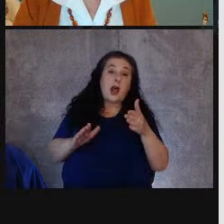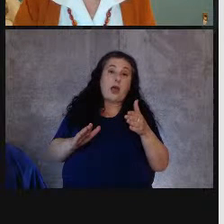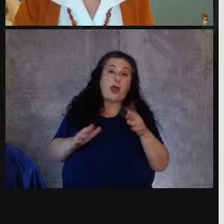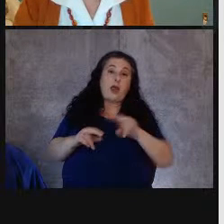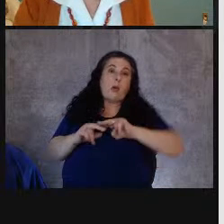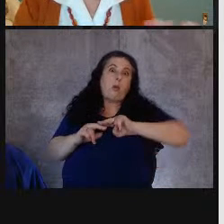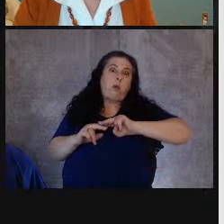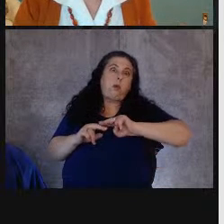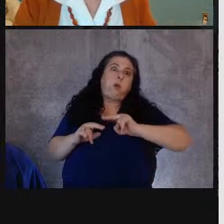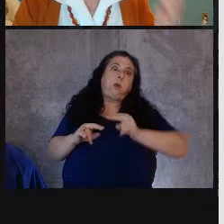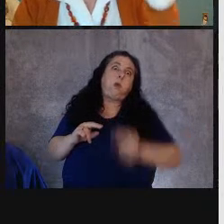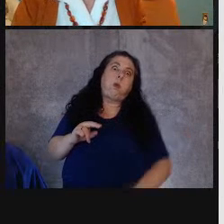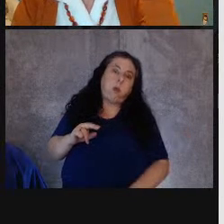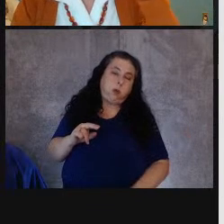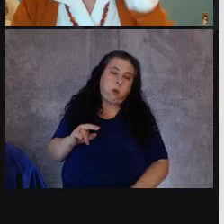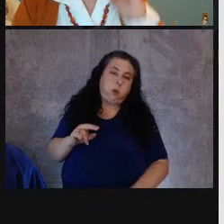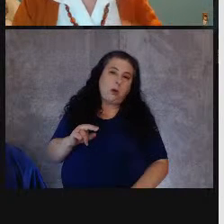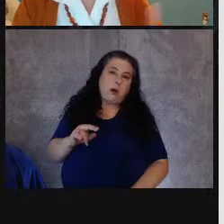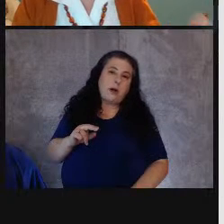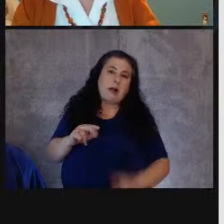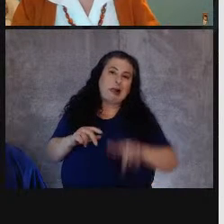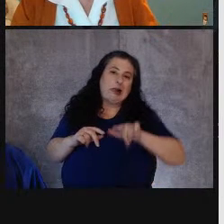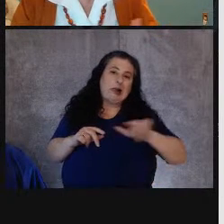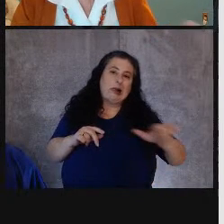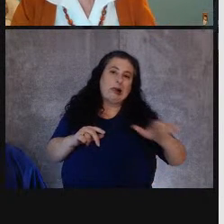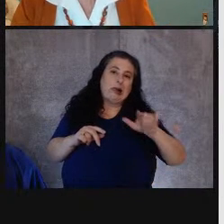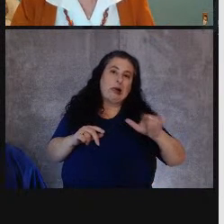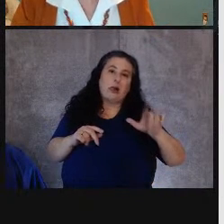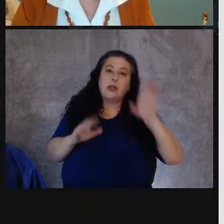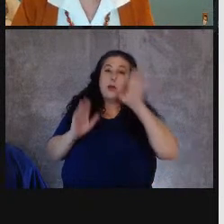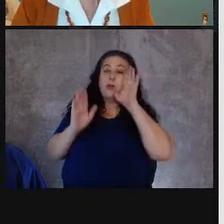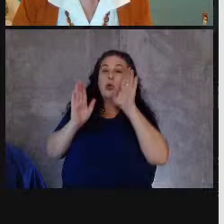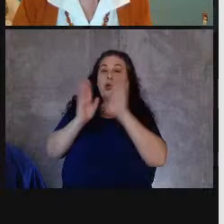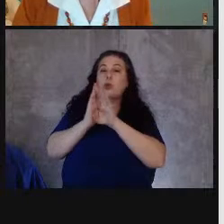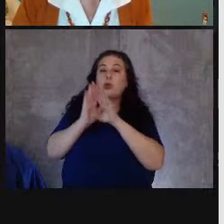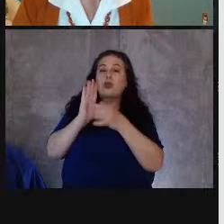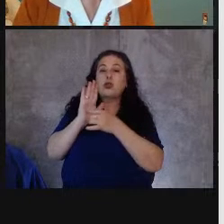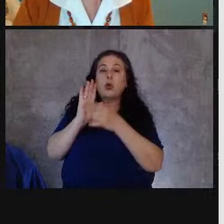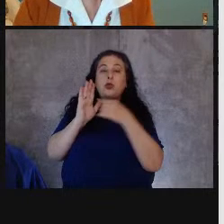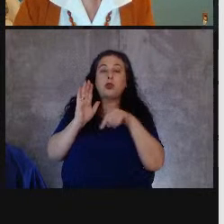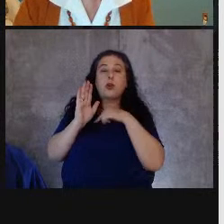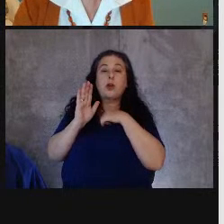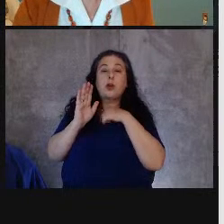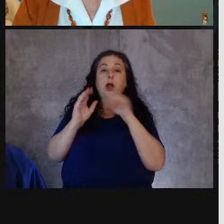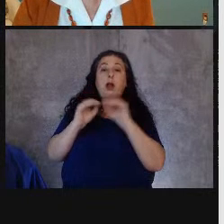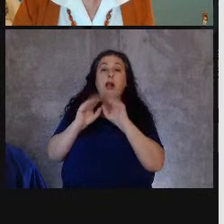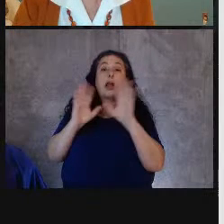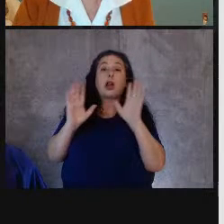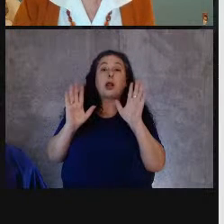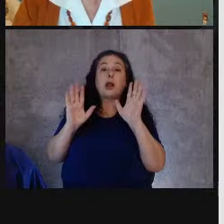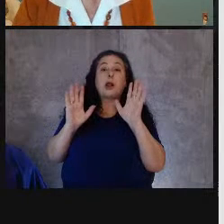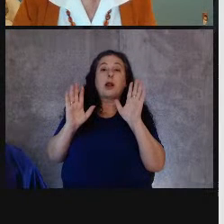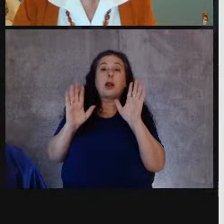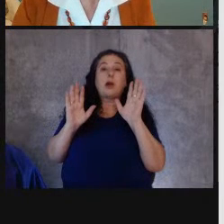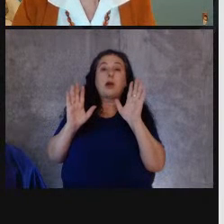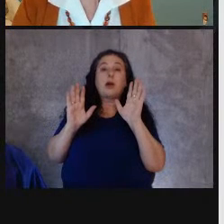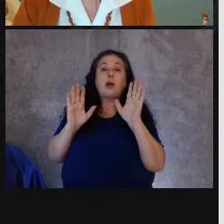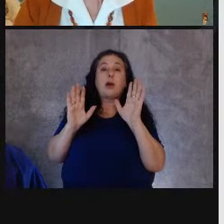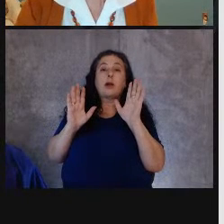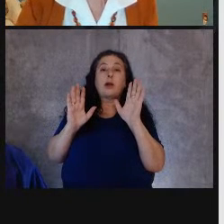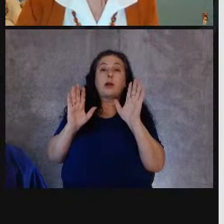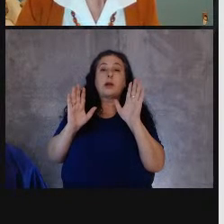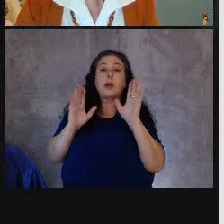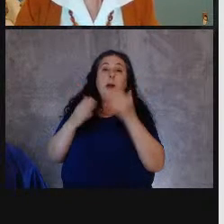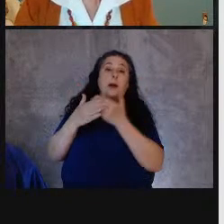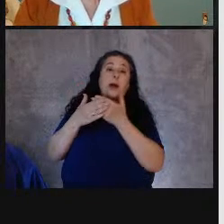so dramatically. And again, there on the left, I have a graphic that shows us very clearly when